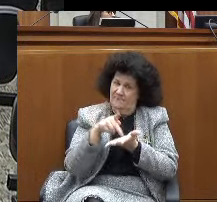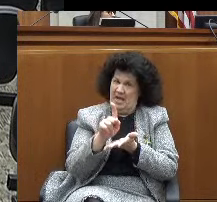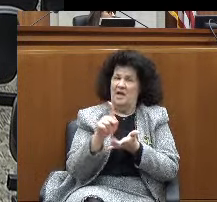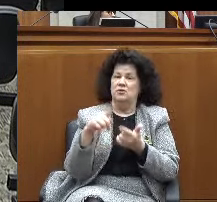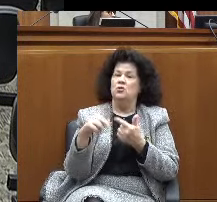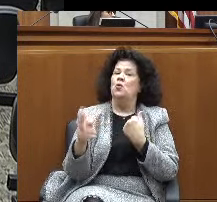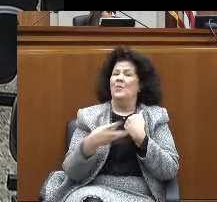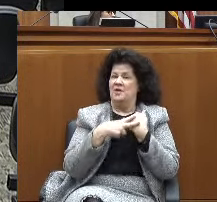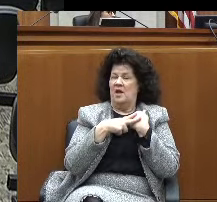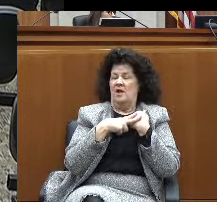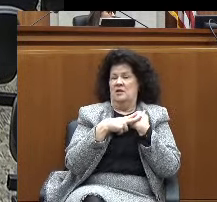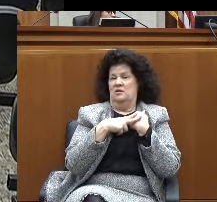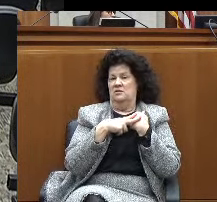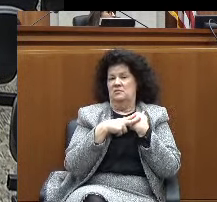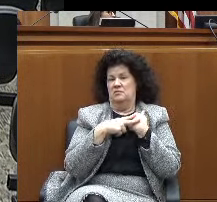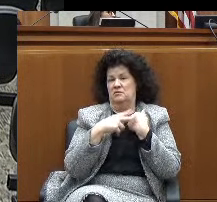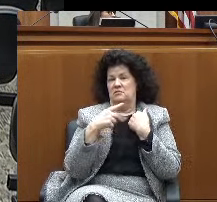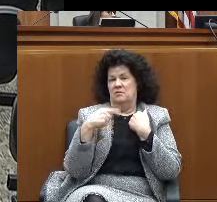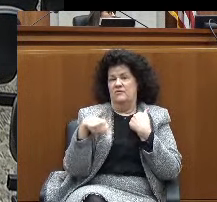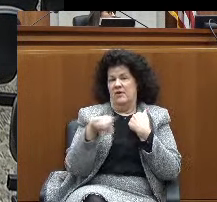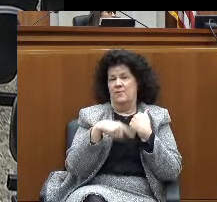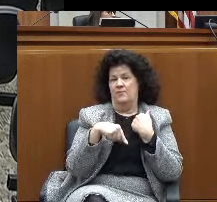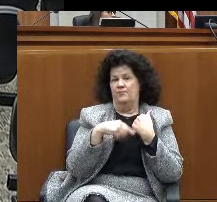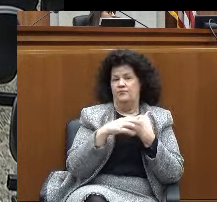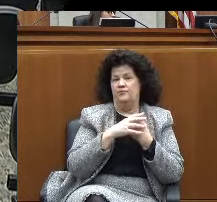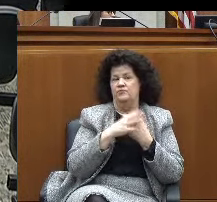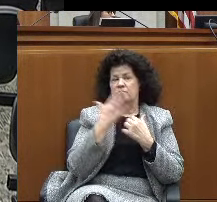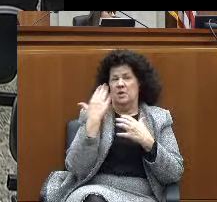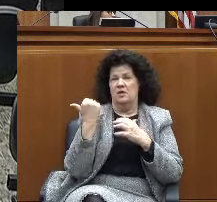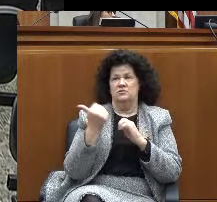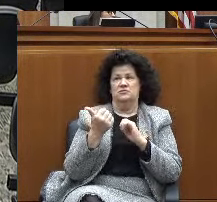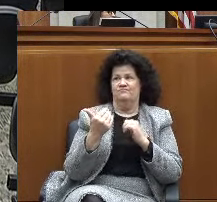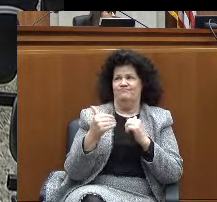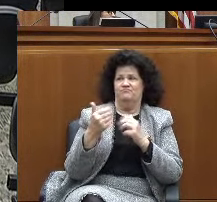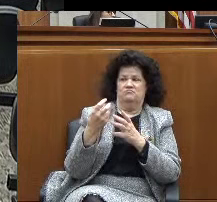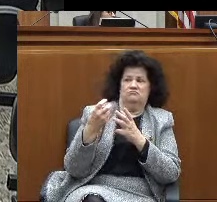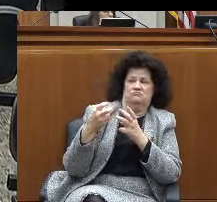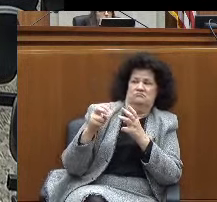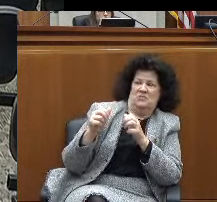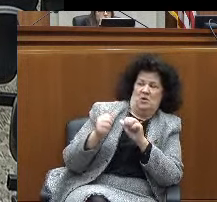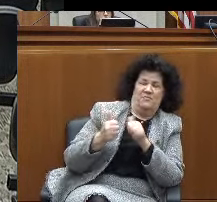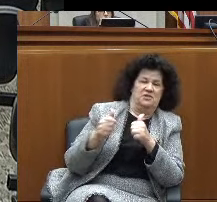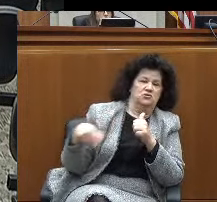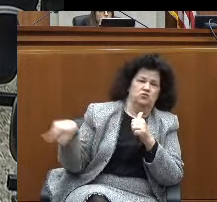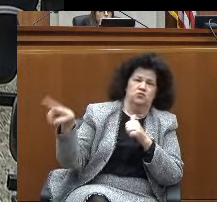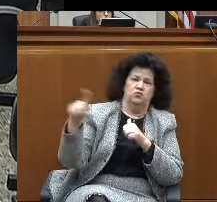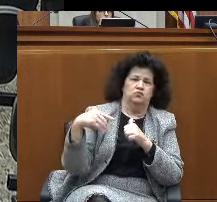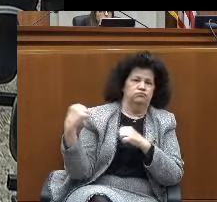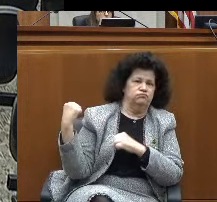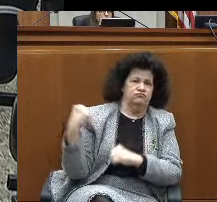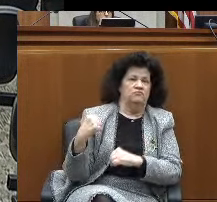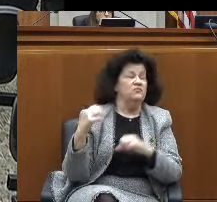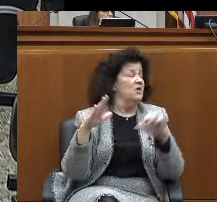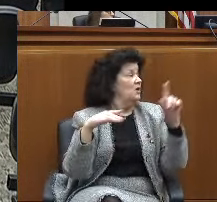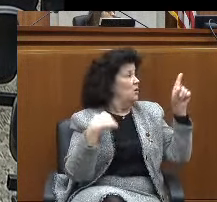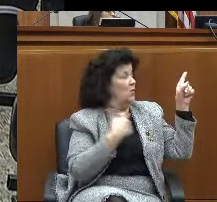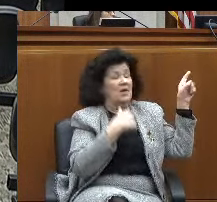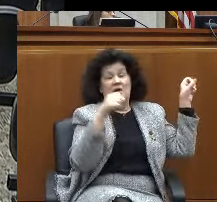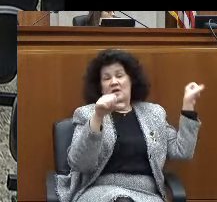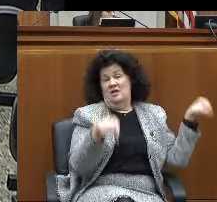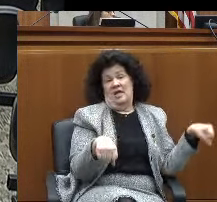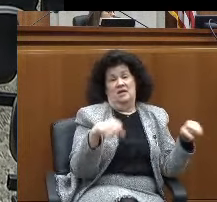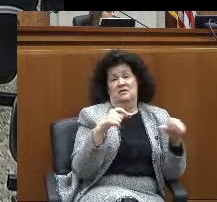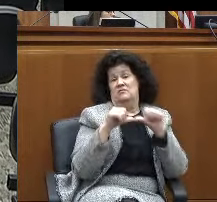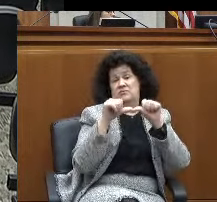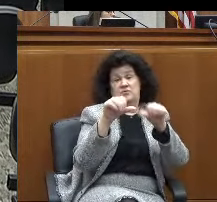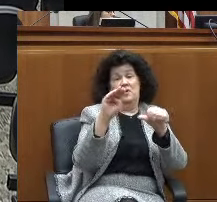recruit out there, because the competition is large. But we can market all day long,